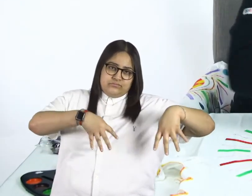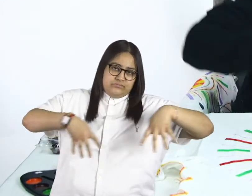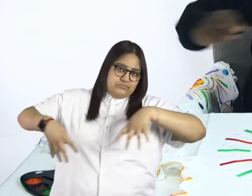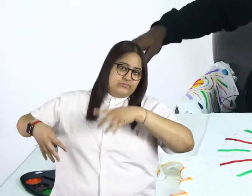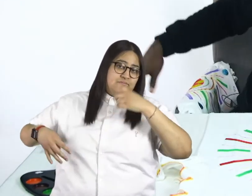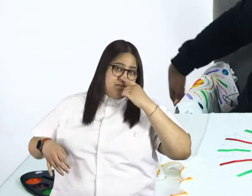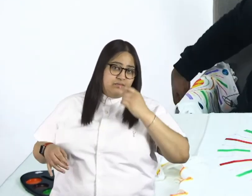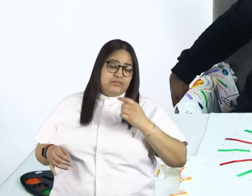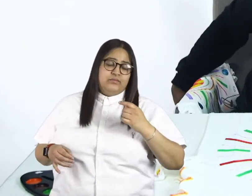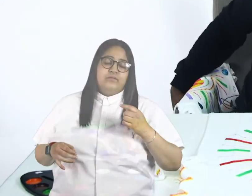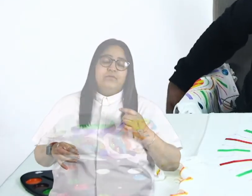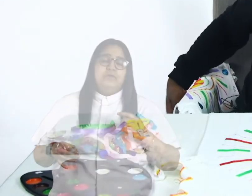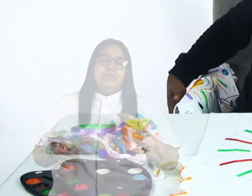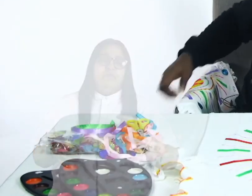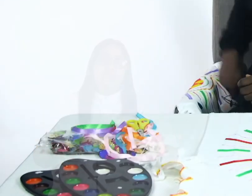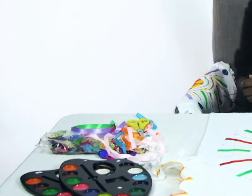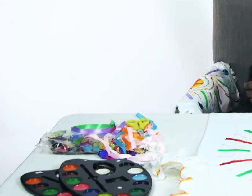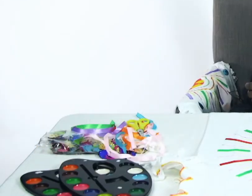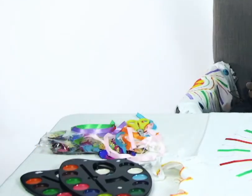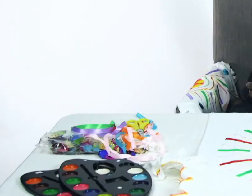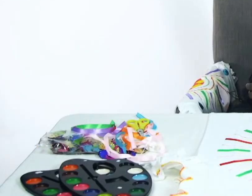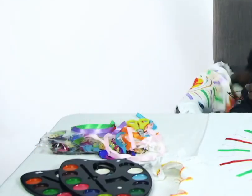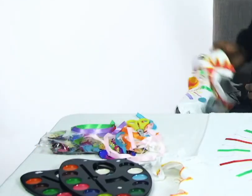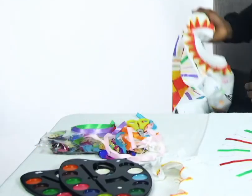like I did in my prior